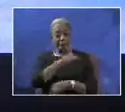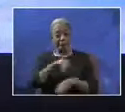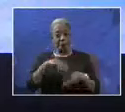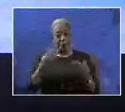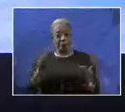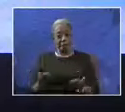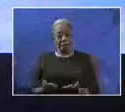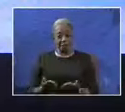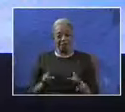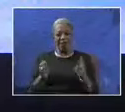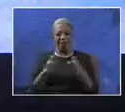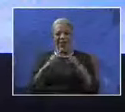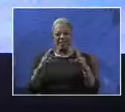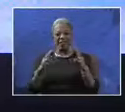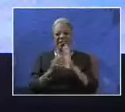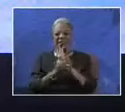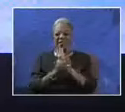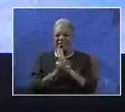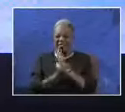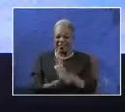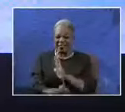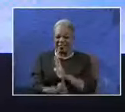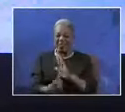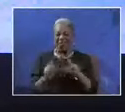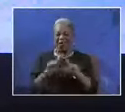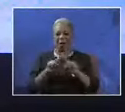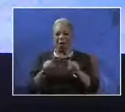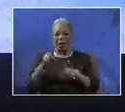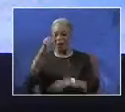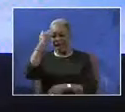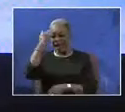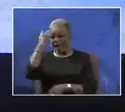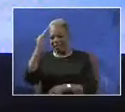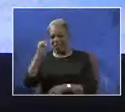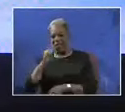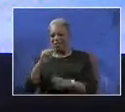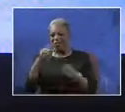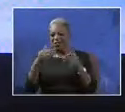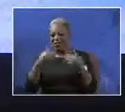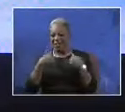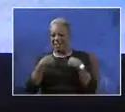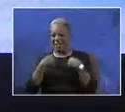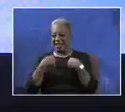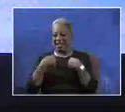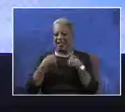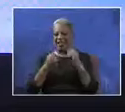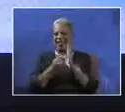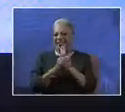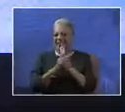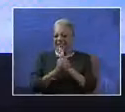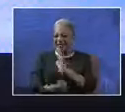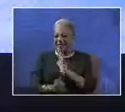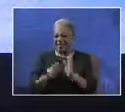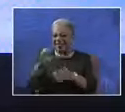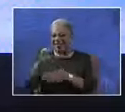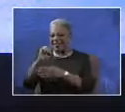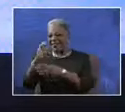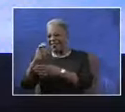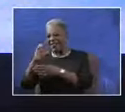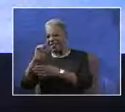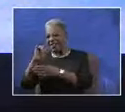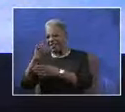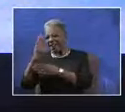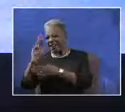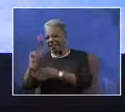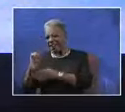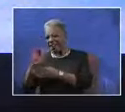very gifted, but I didn't know she had the gift as a scribe, and that is Sister Cassandra